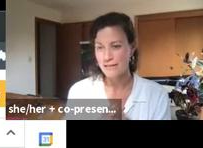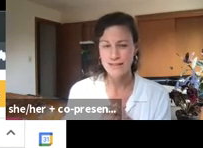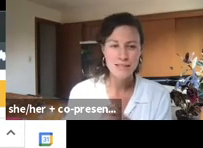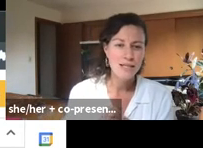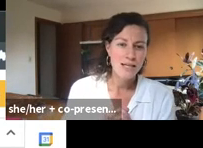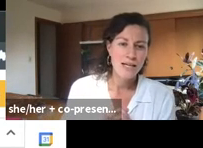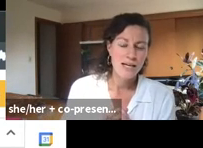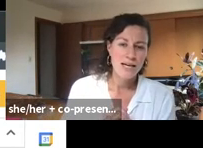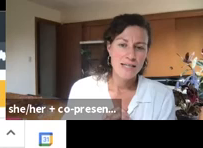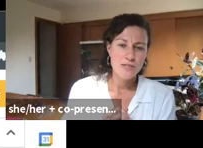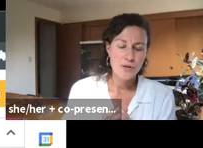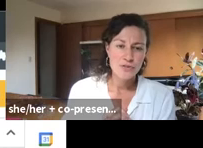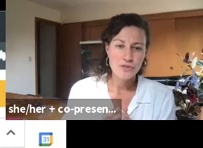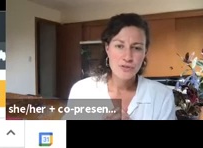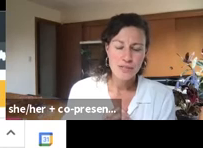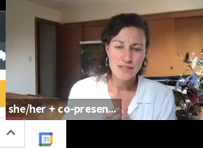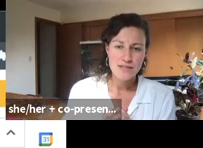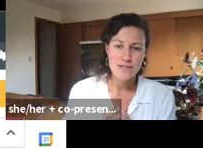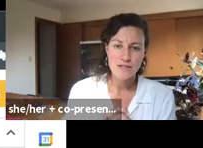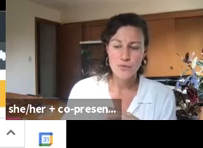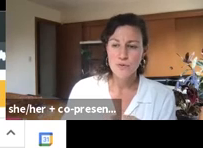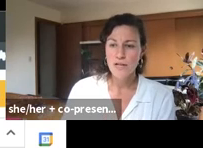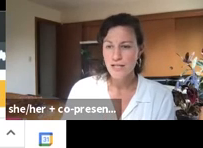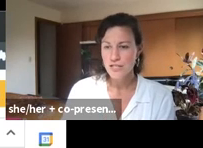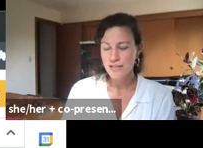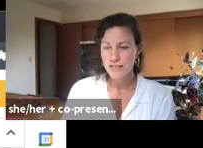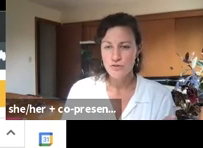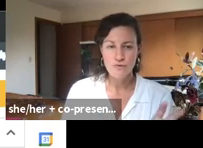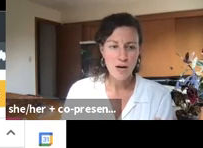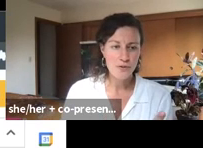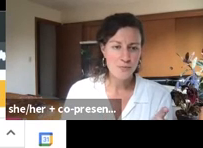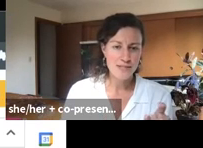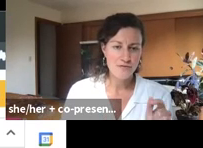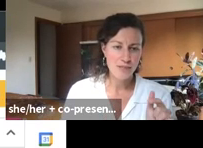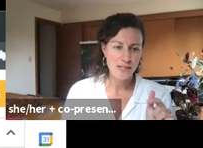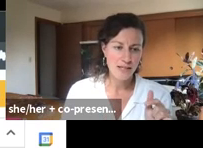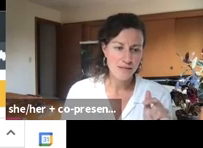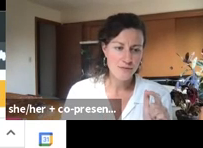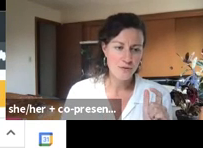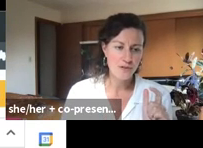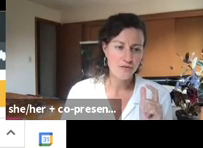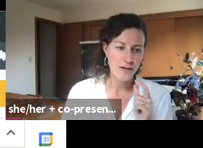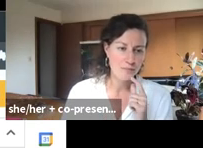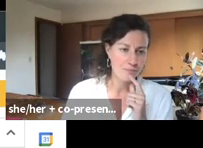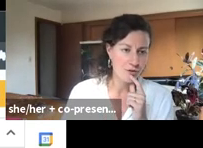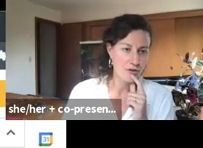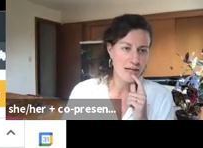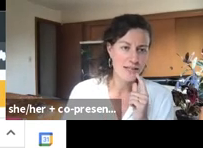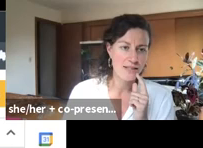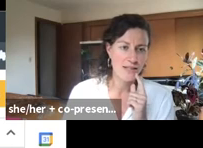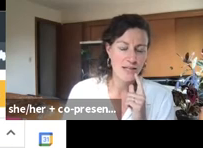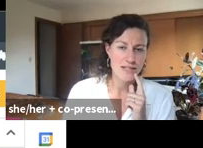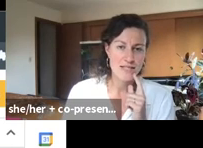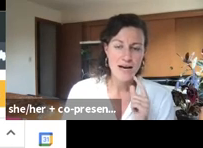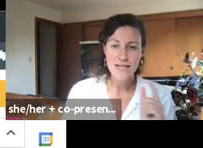work technically. And what you'll do is you will actually drop your piece of media. So we've